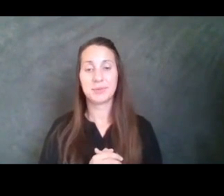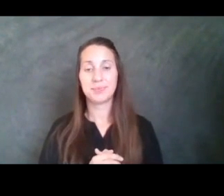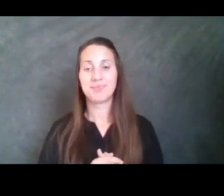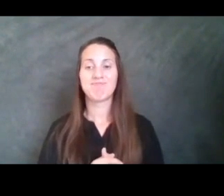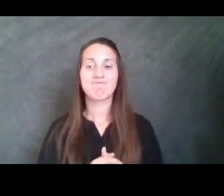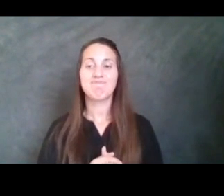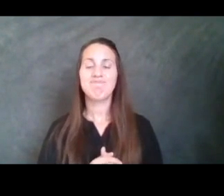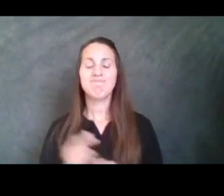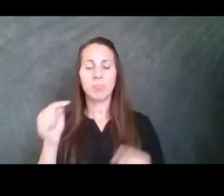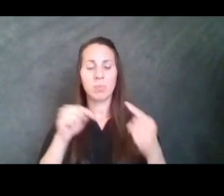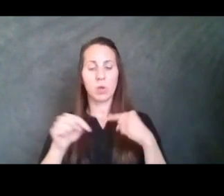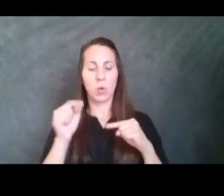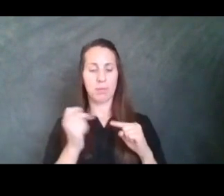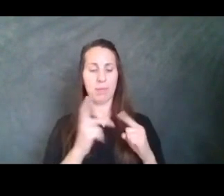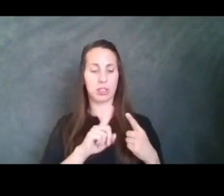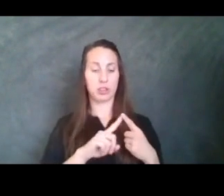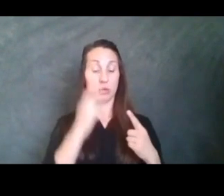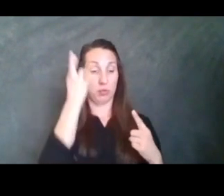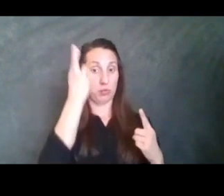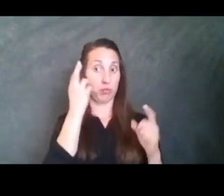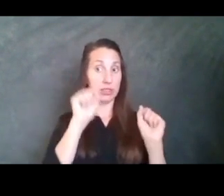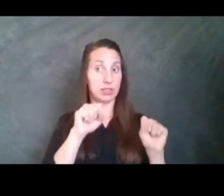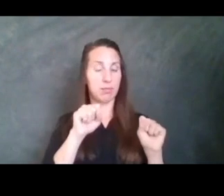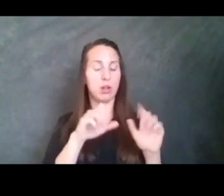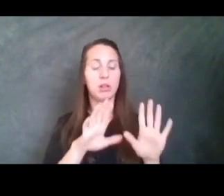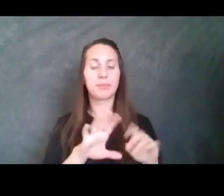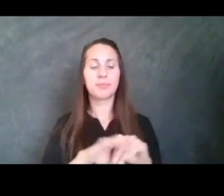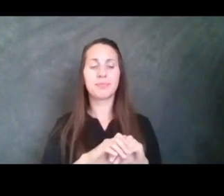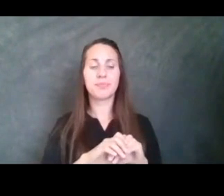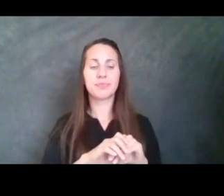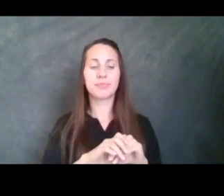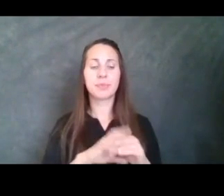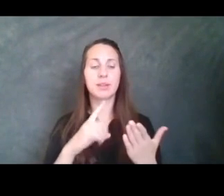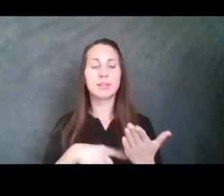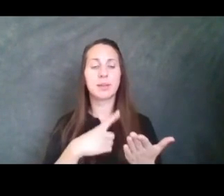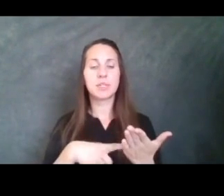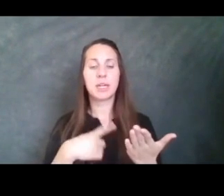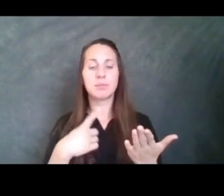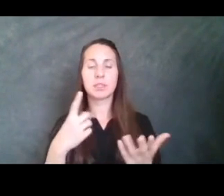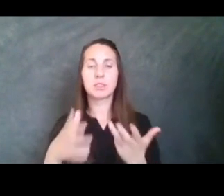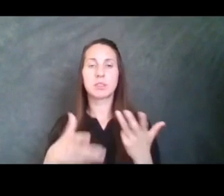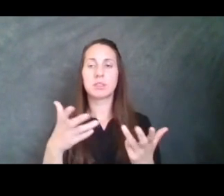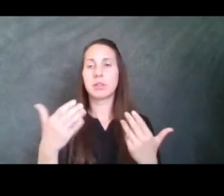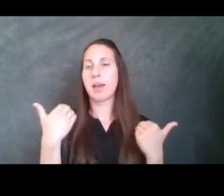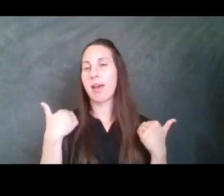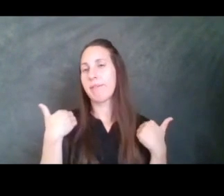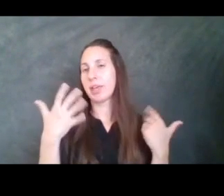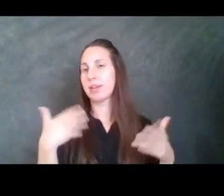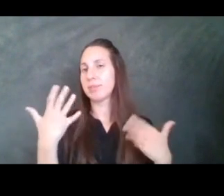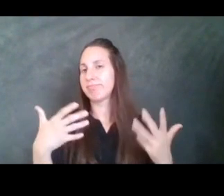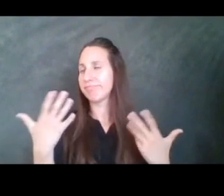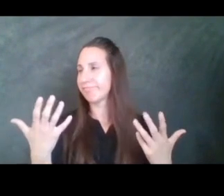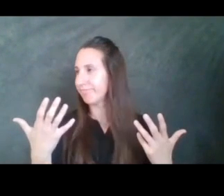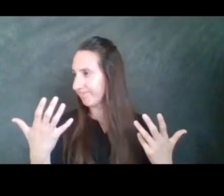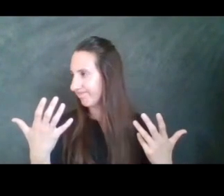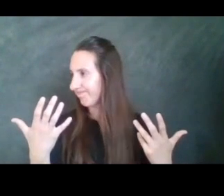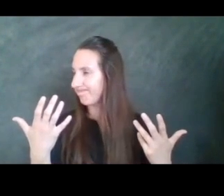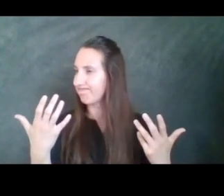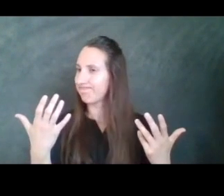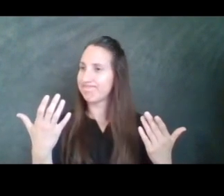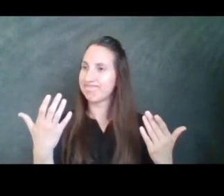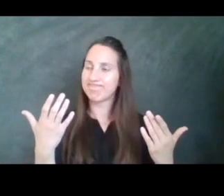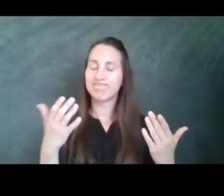Going back to reasonable, and sometimes there is a flow from